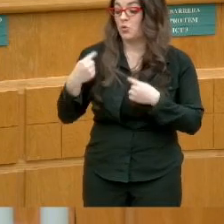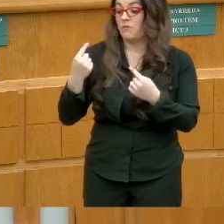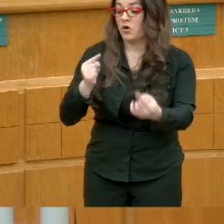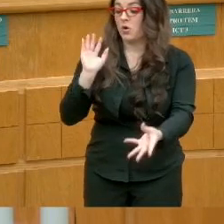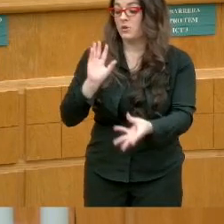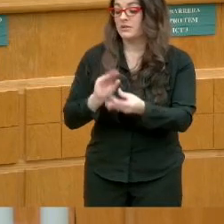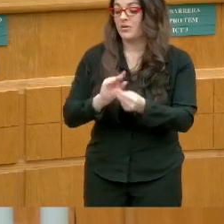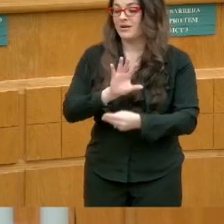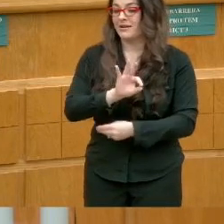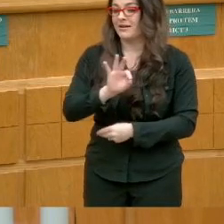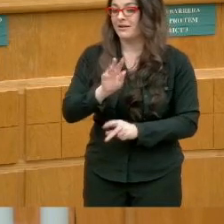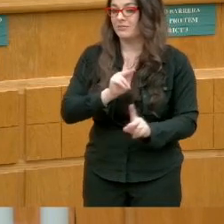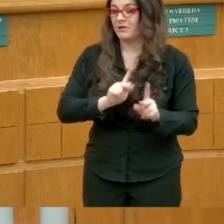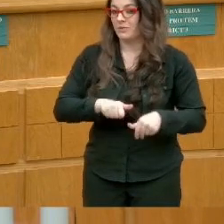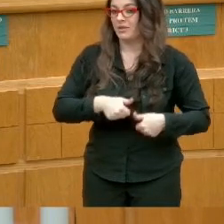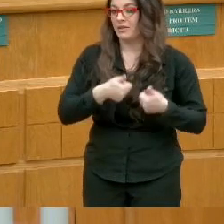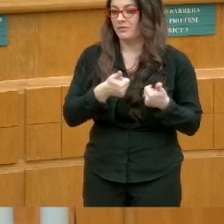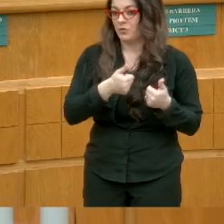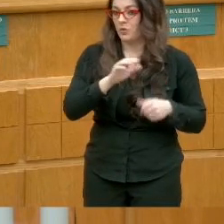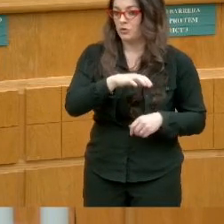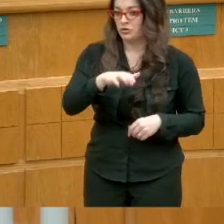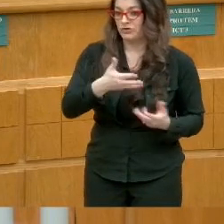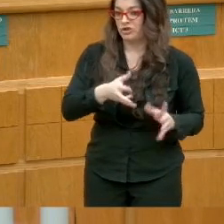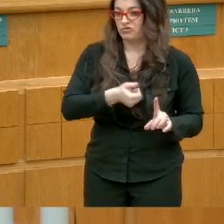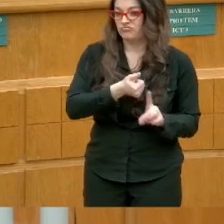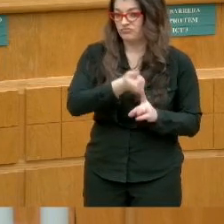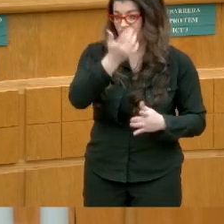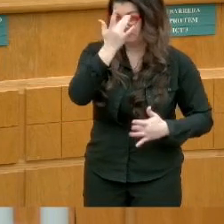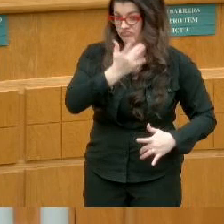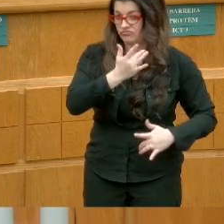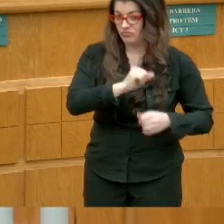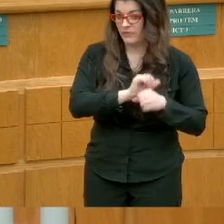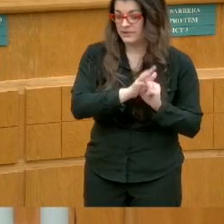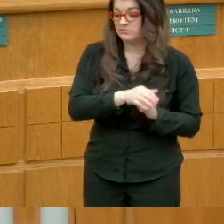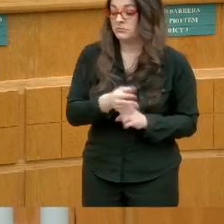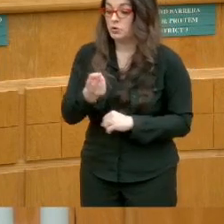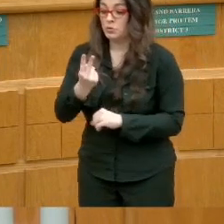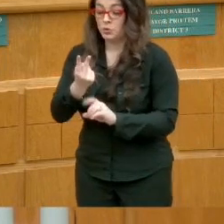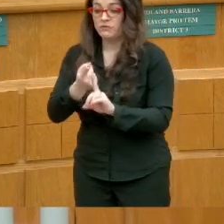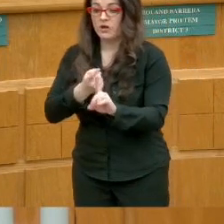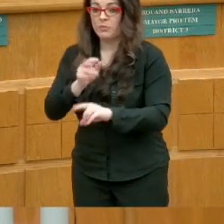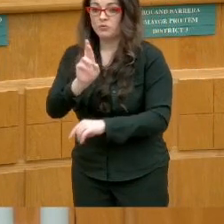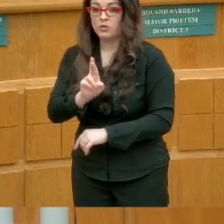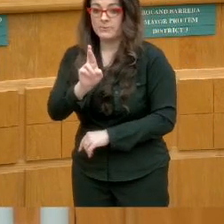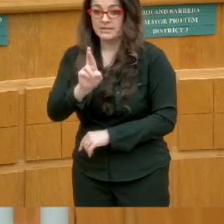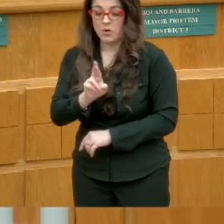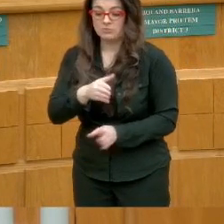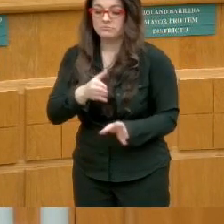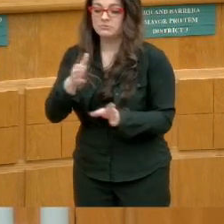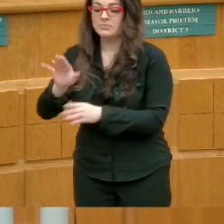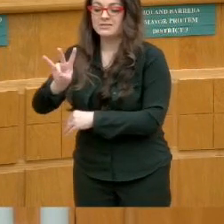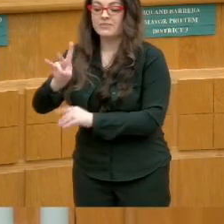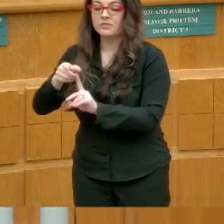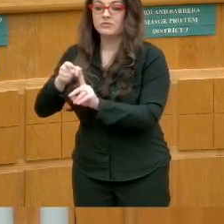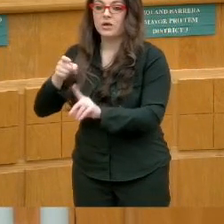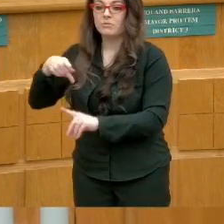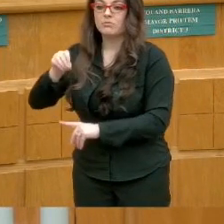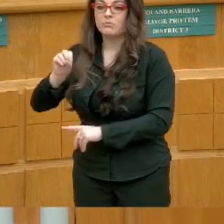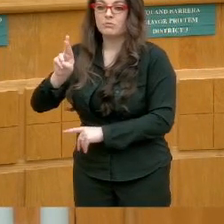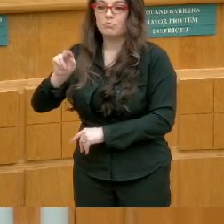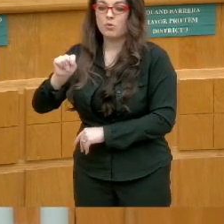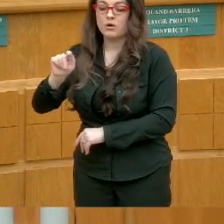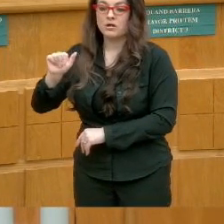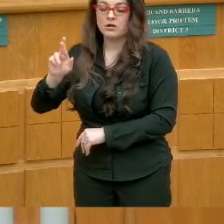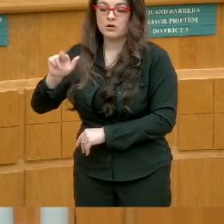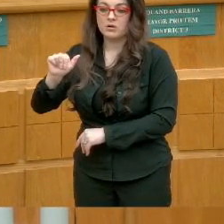have COVID that are in Corpus Christi. 2 are from Robstown, 7 are from Port Aransas, 7 are